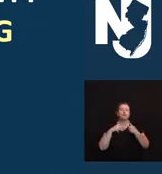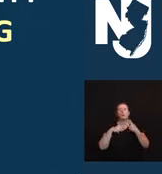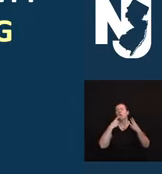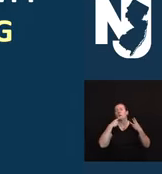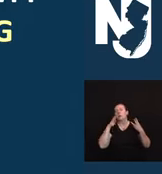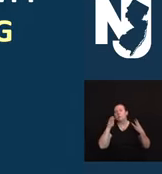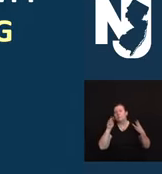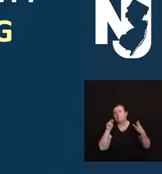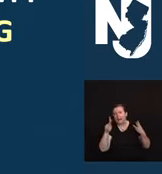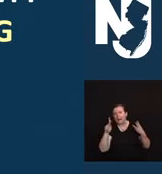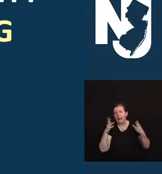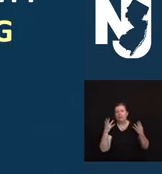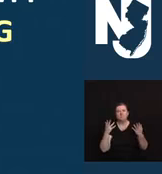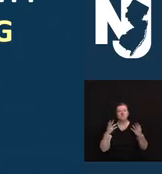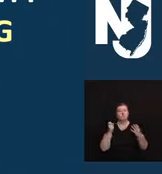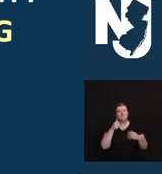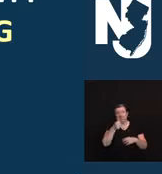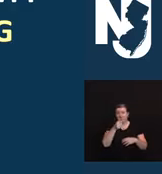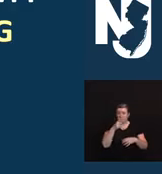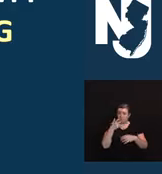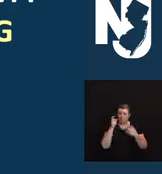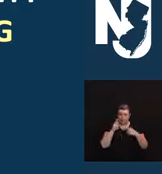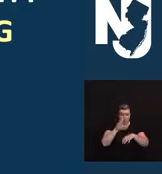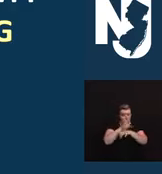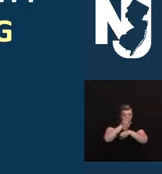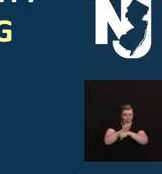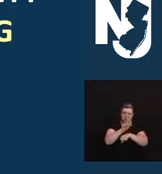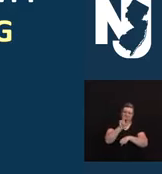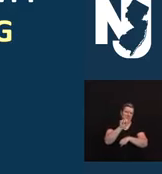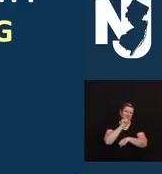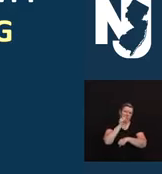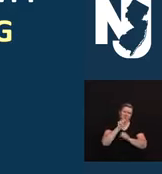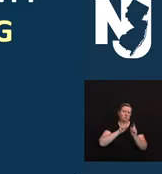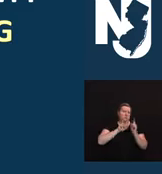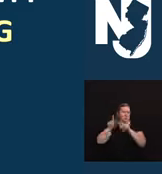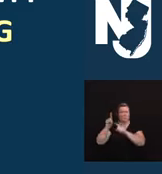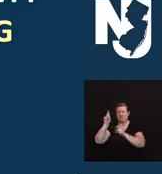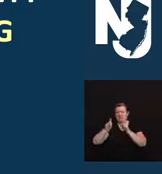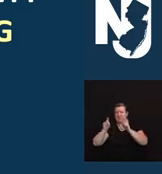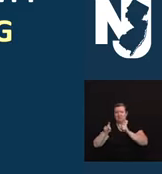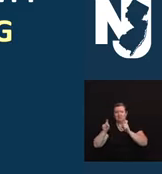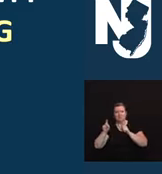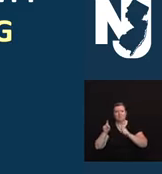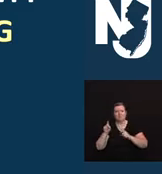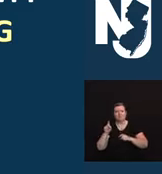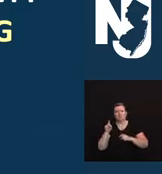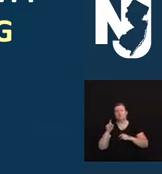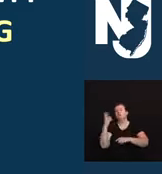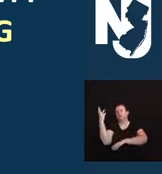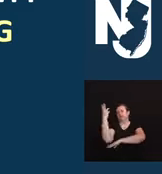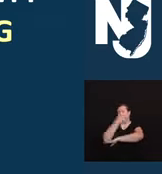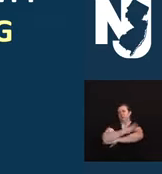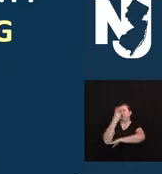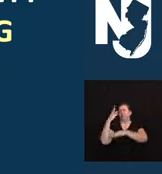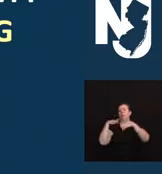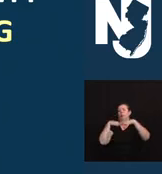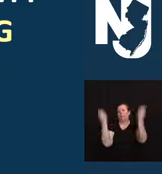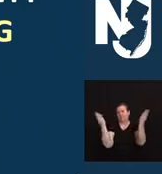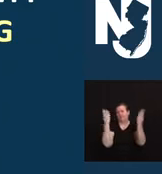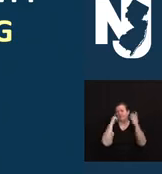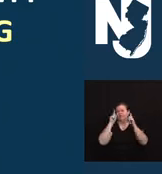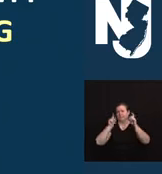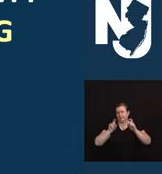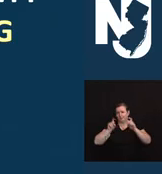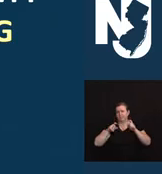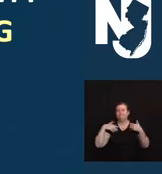tested. No appointment is needed, and tests will be offered 6 days a week and will rotate from town to town. For more information on